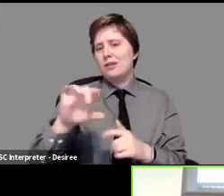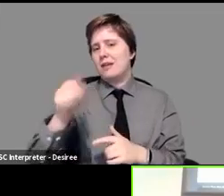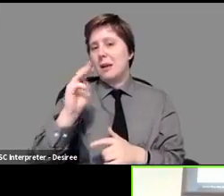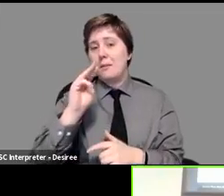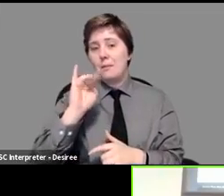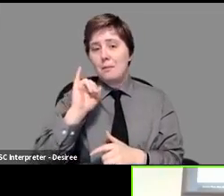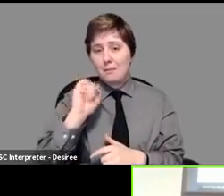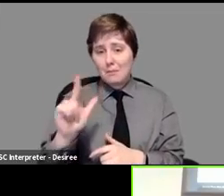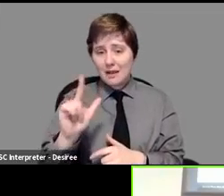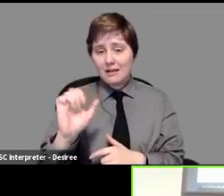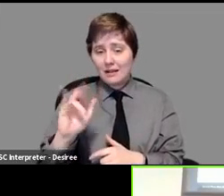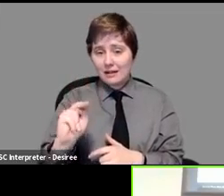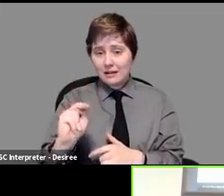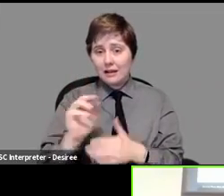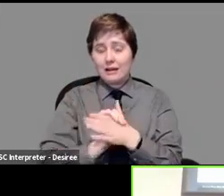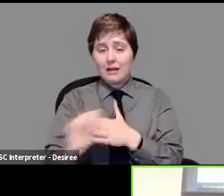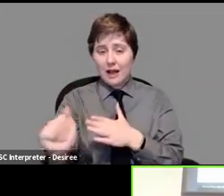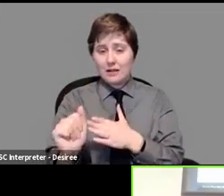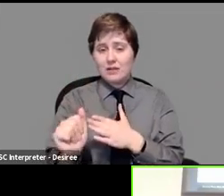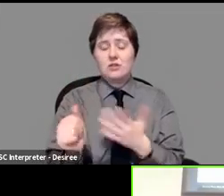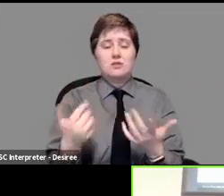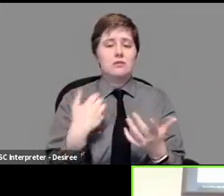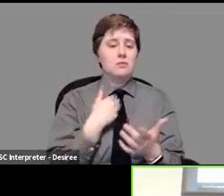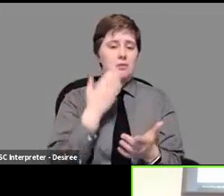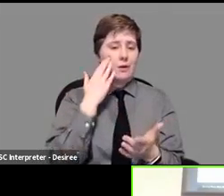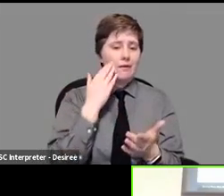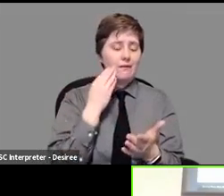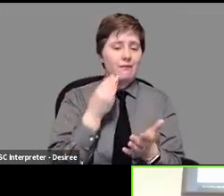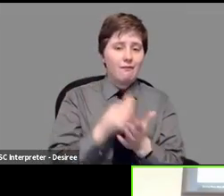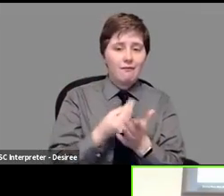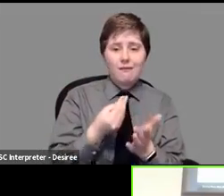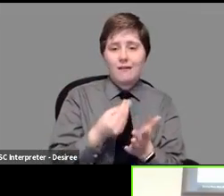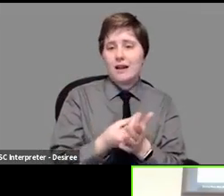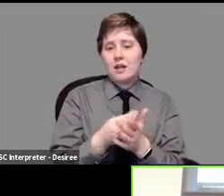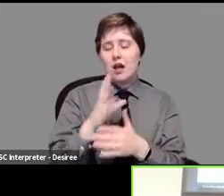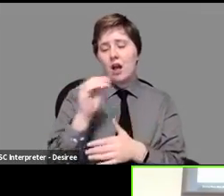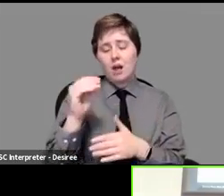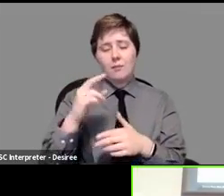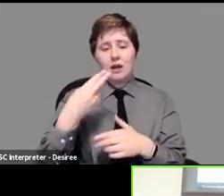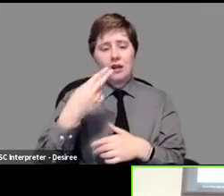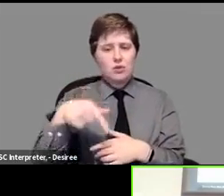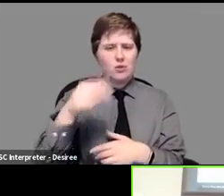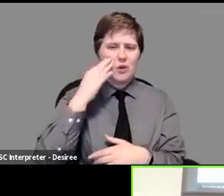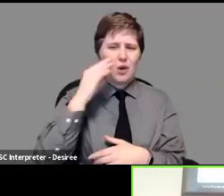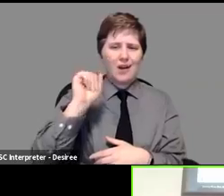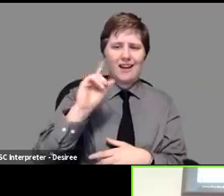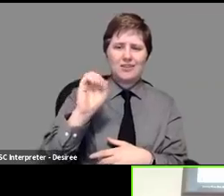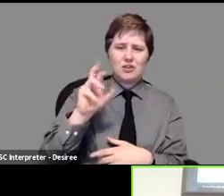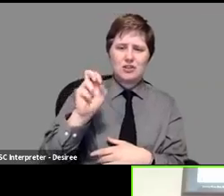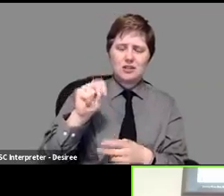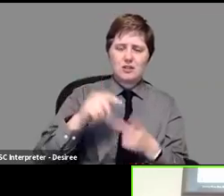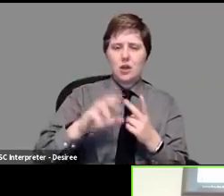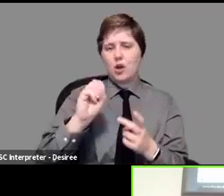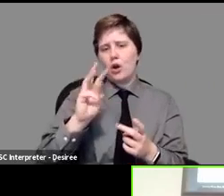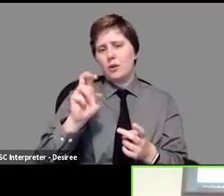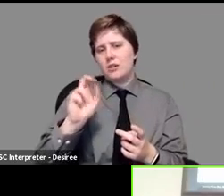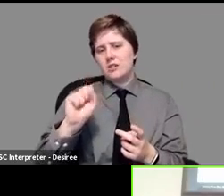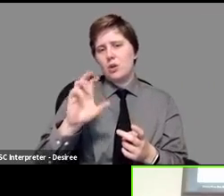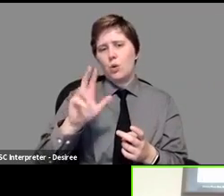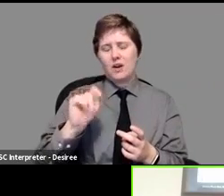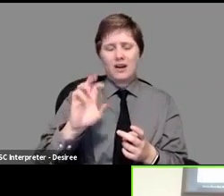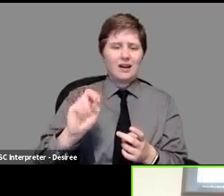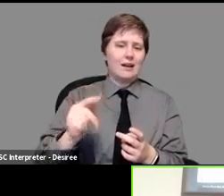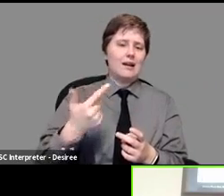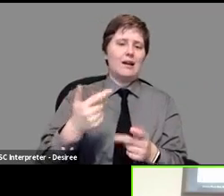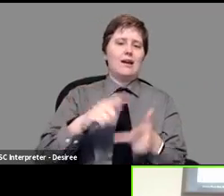that's where we're financing, corporate headquarters, such as the Andersons, Owens Corning, where we're dealing with the capital